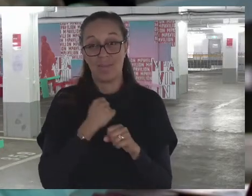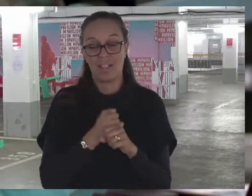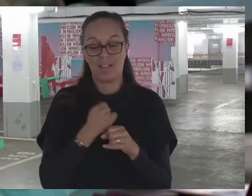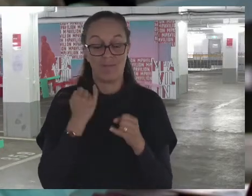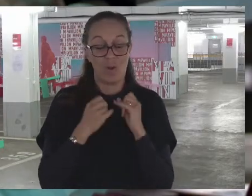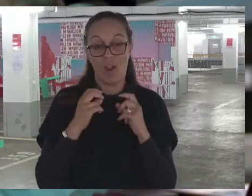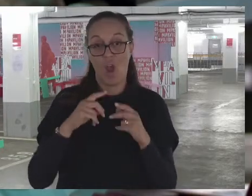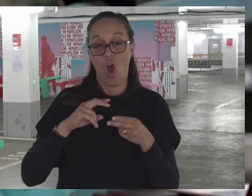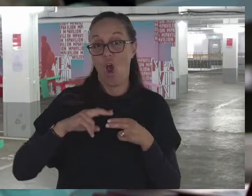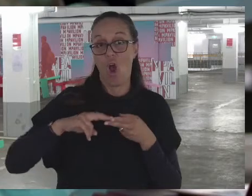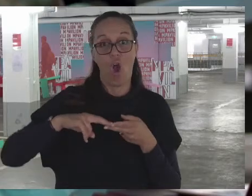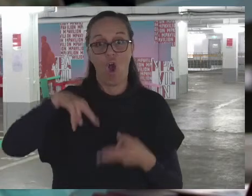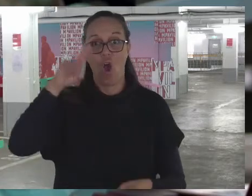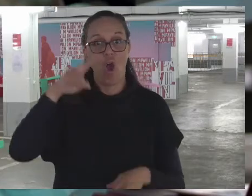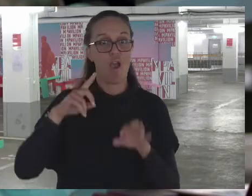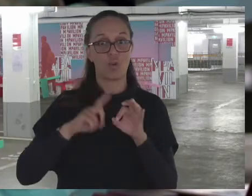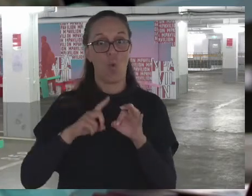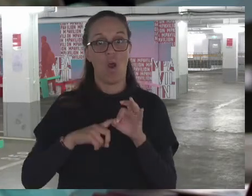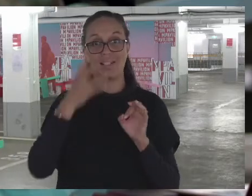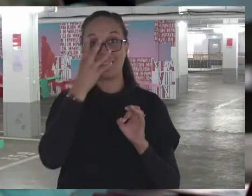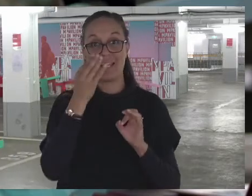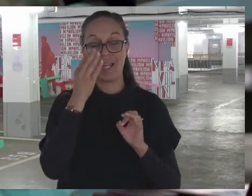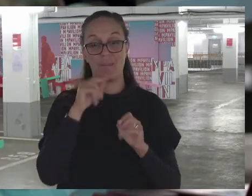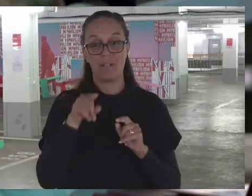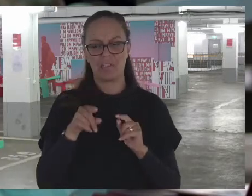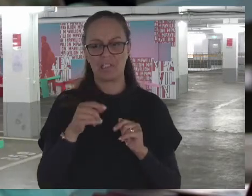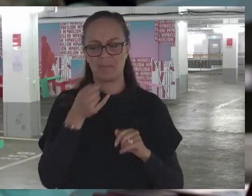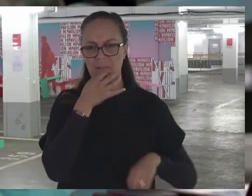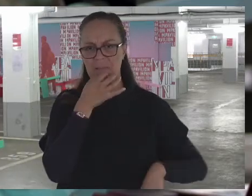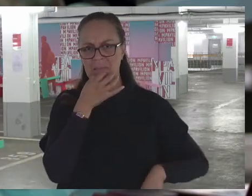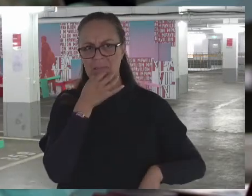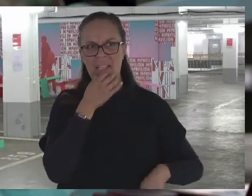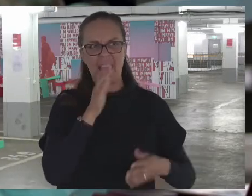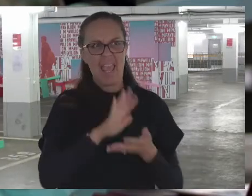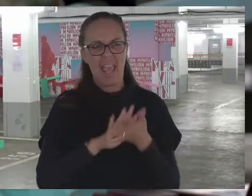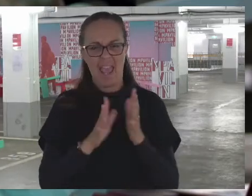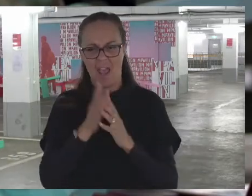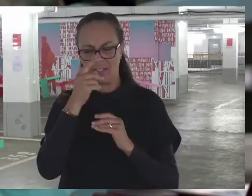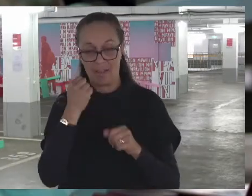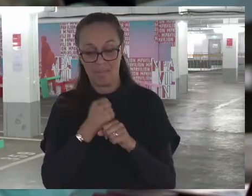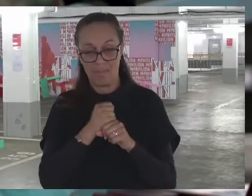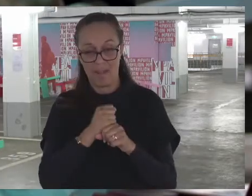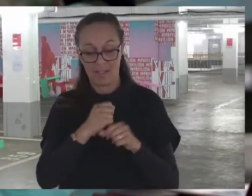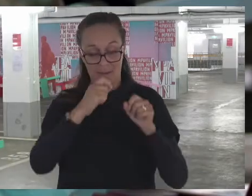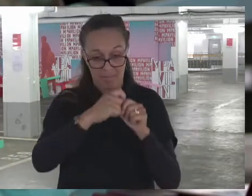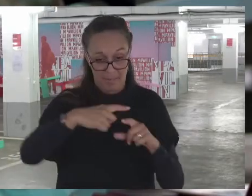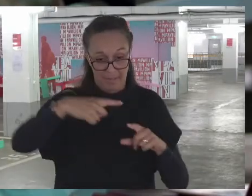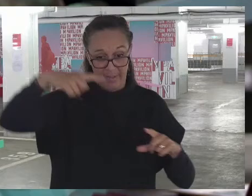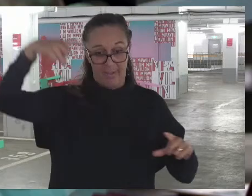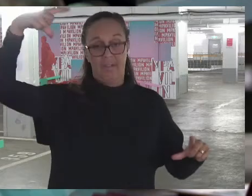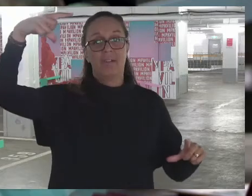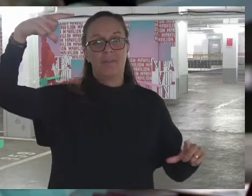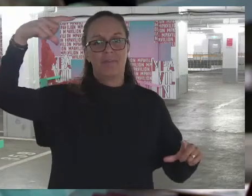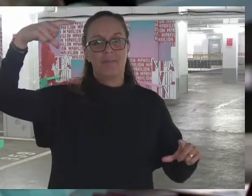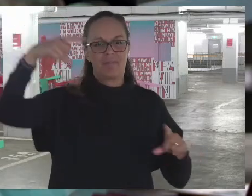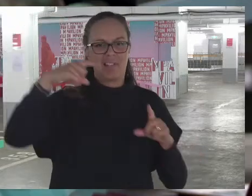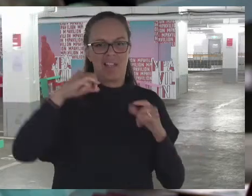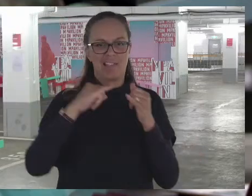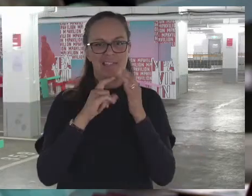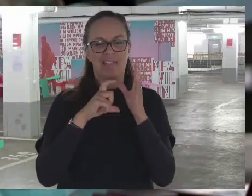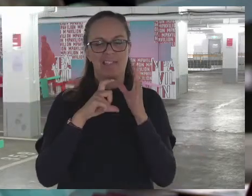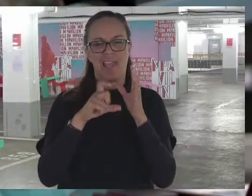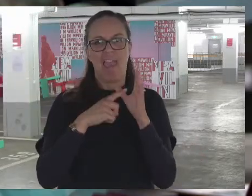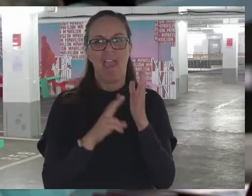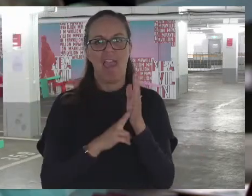the hurdle to begin with. How am I going to actually get my images that big when I don't know anything about scanning or digital?